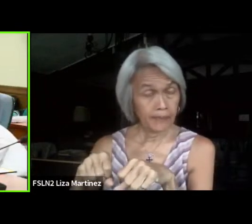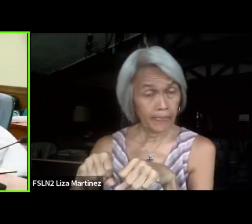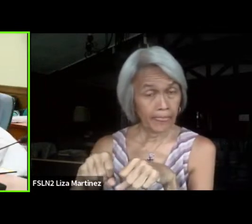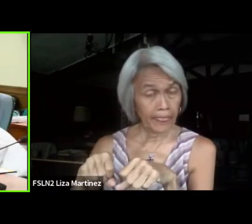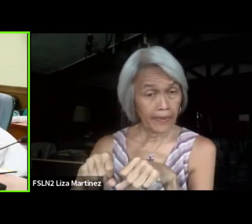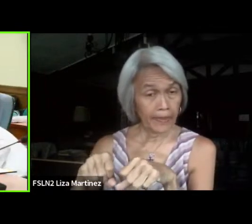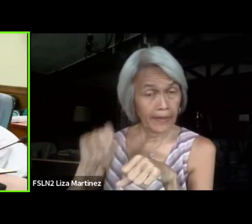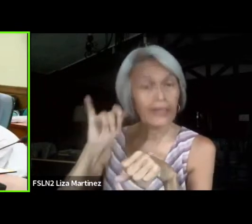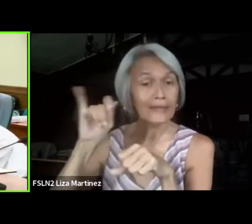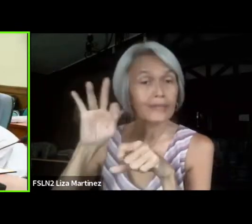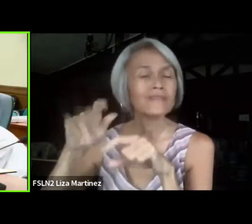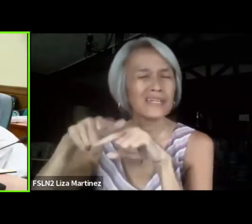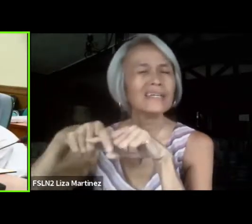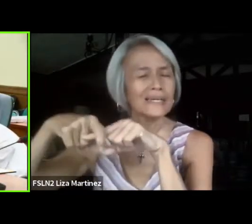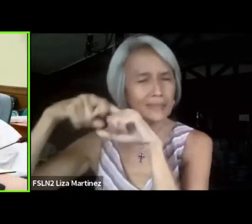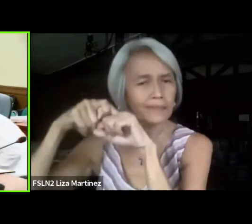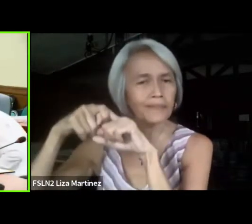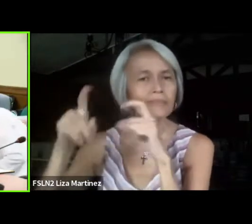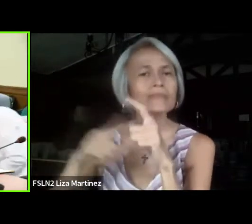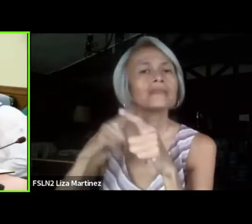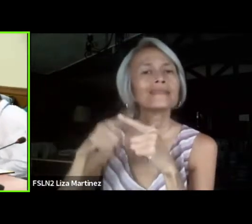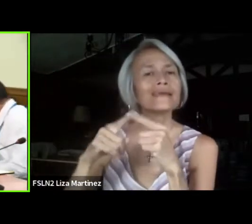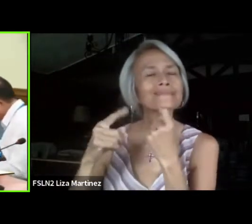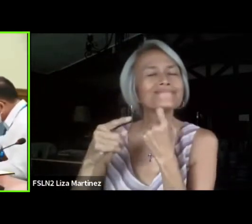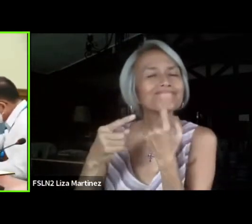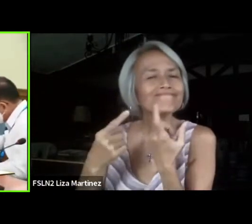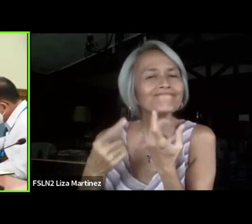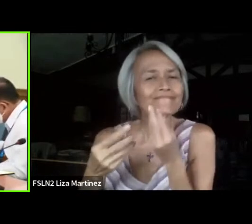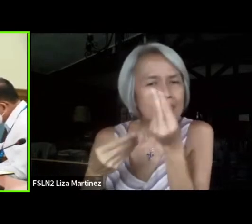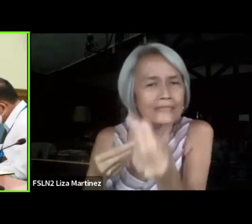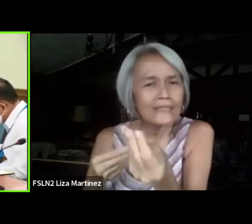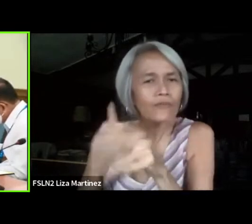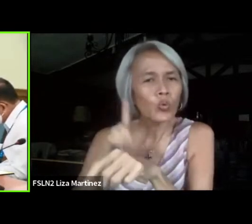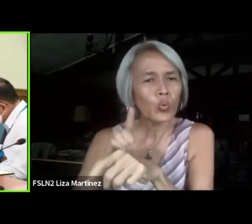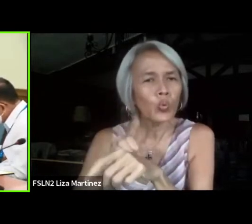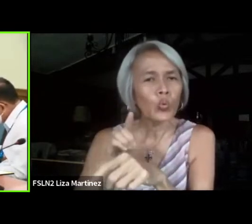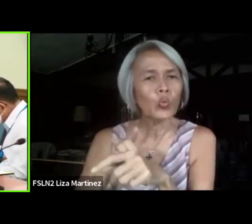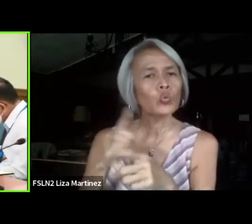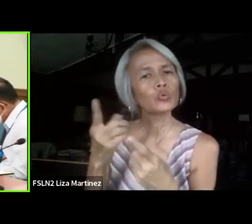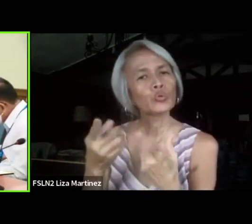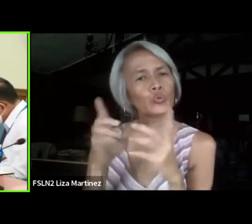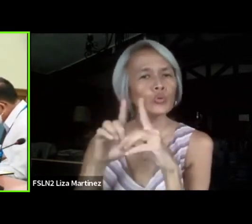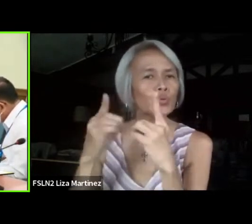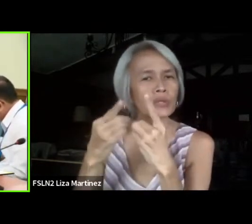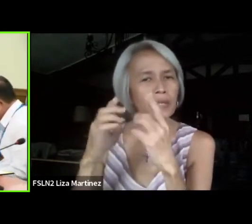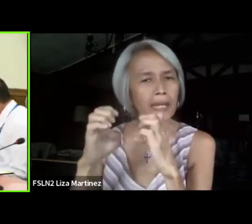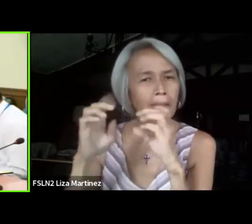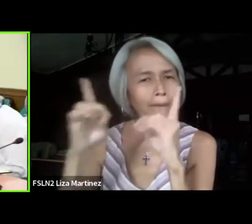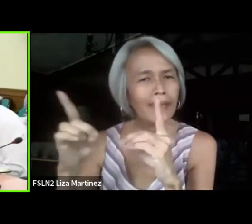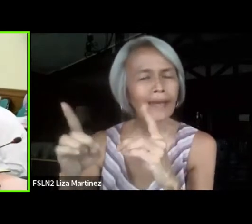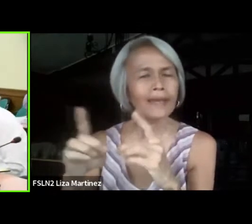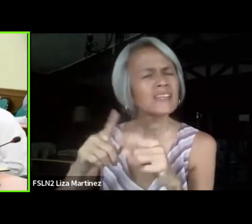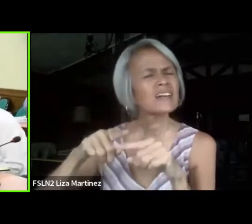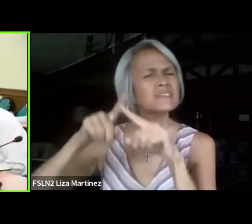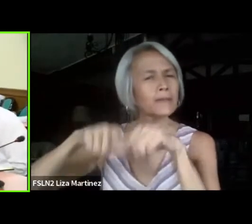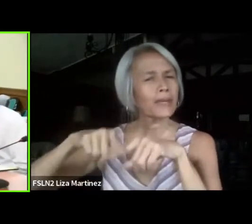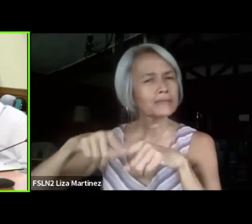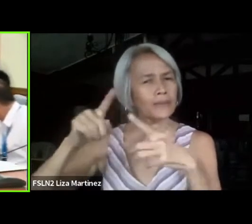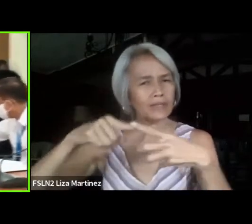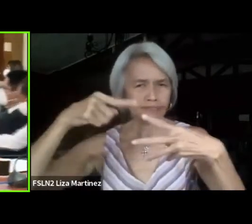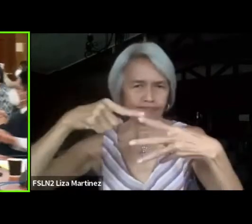suspend. And then subject to the criteria that you have mentioned, yung language mapping, yung